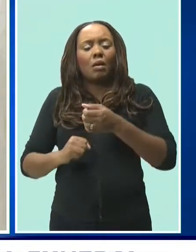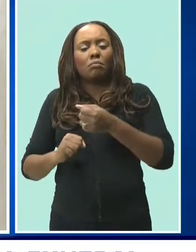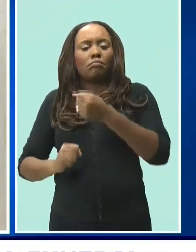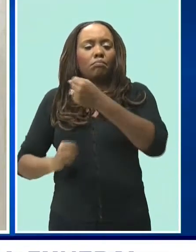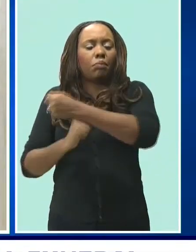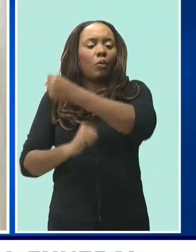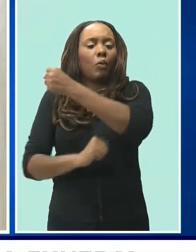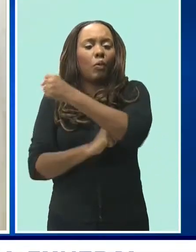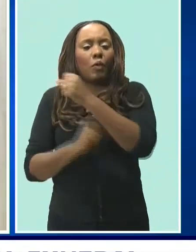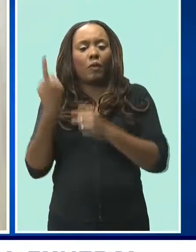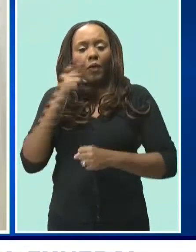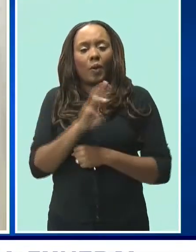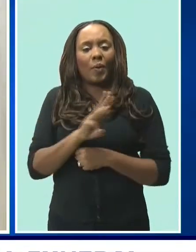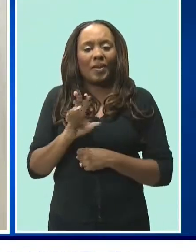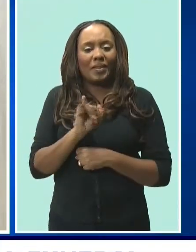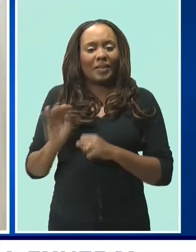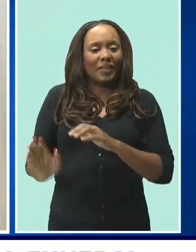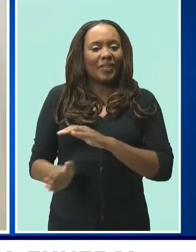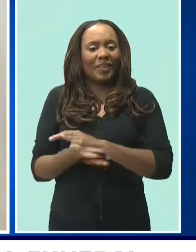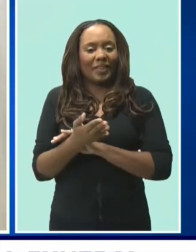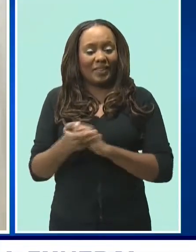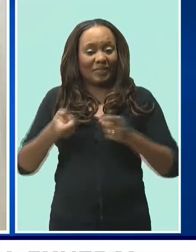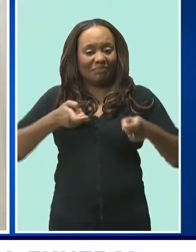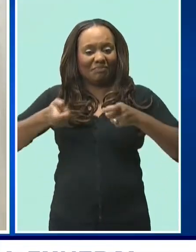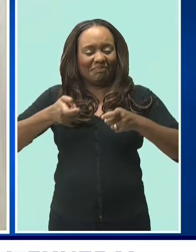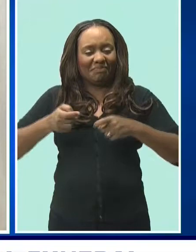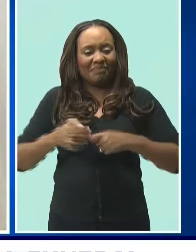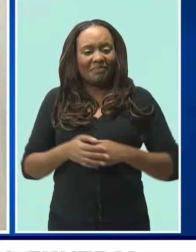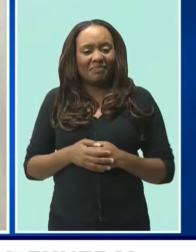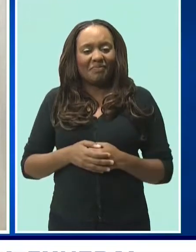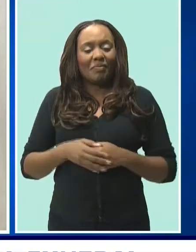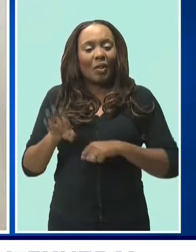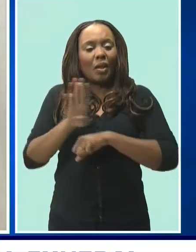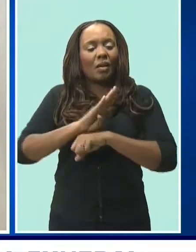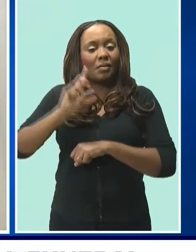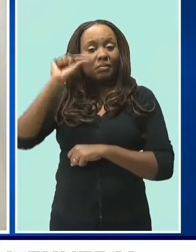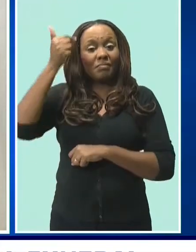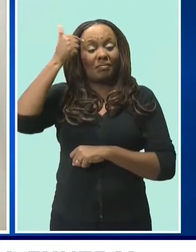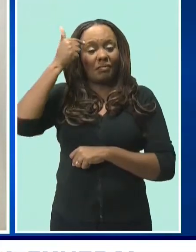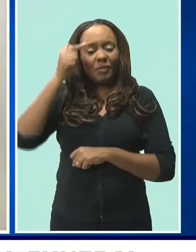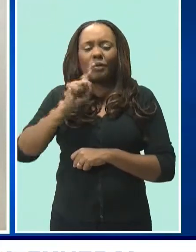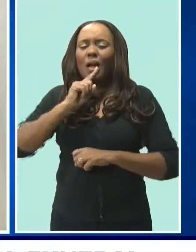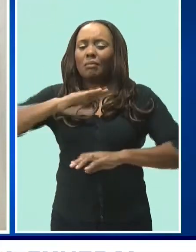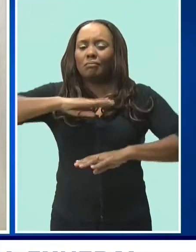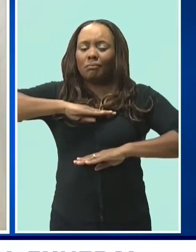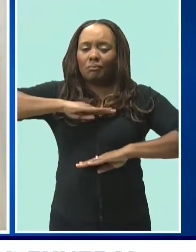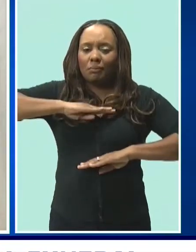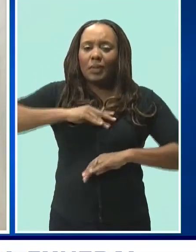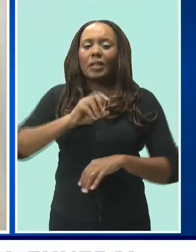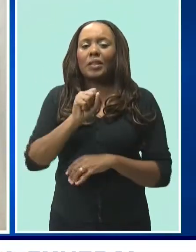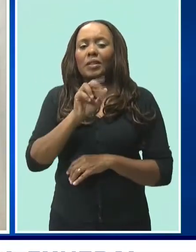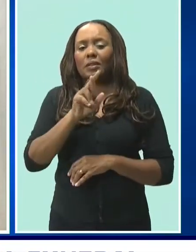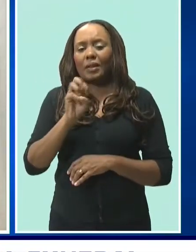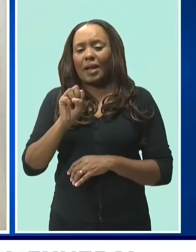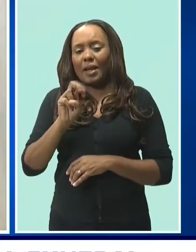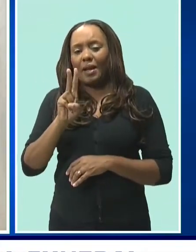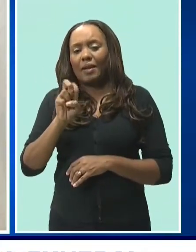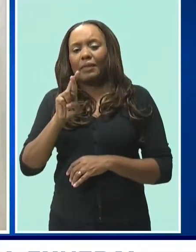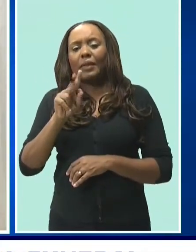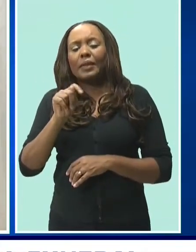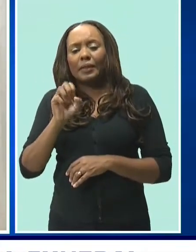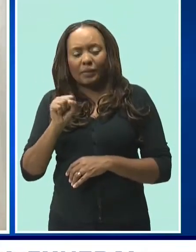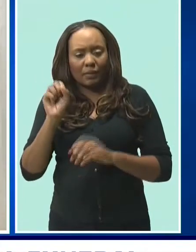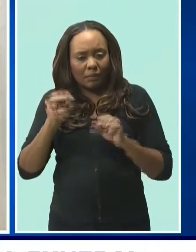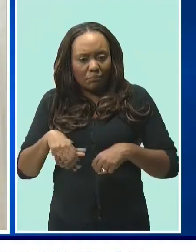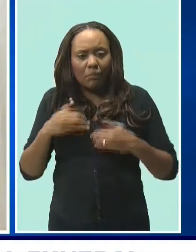West Indian cricket rule. The government of Barbados is more than satisfied that Sir Everton is deserving of this honor, given